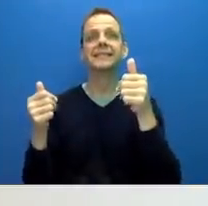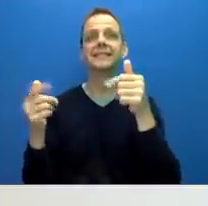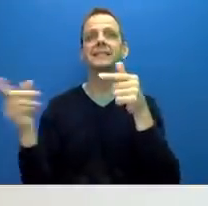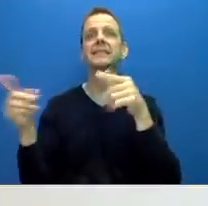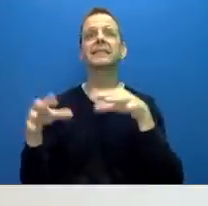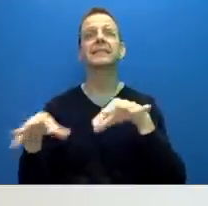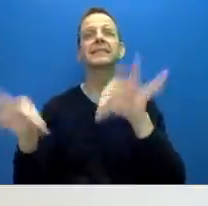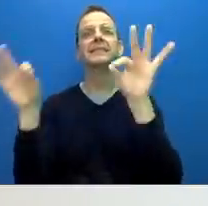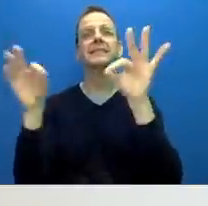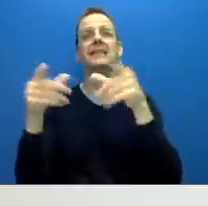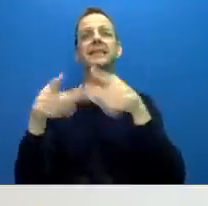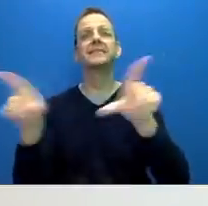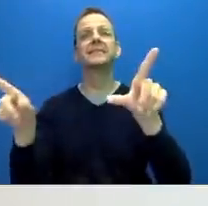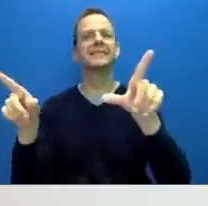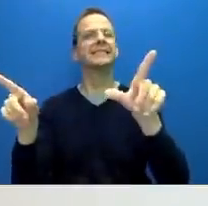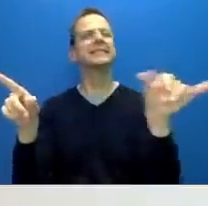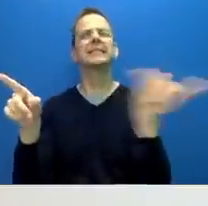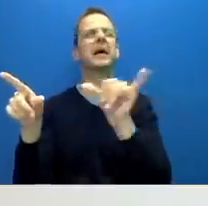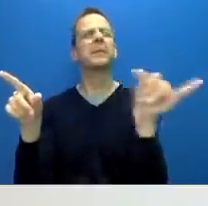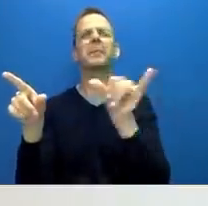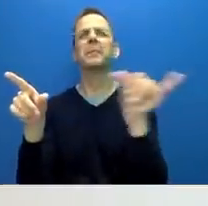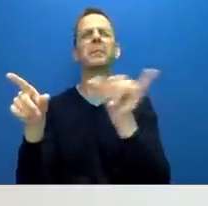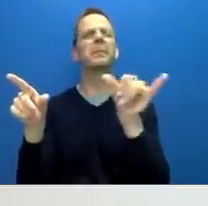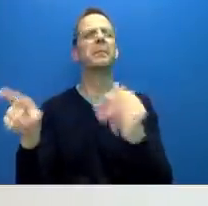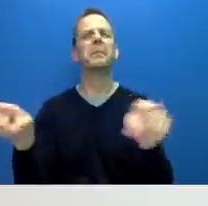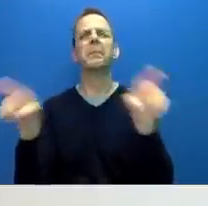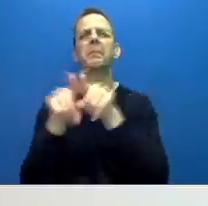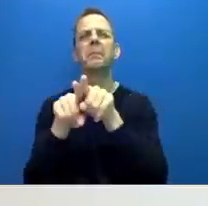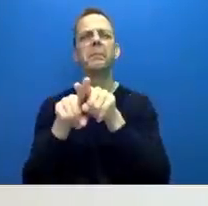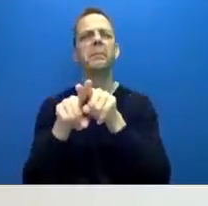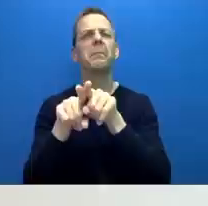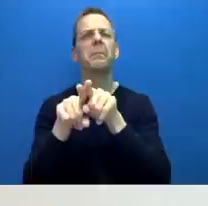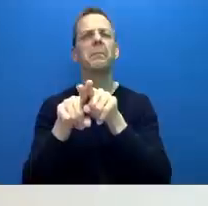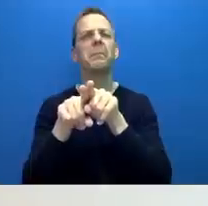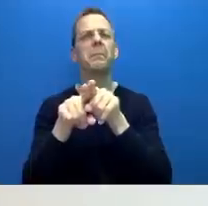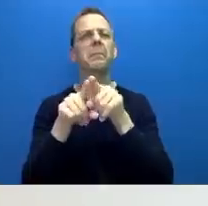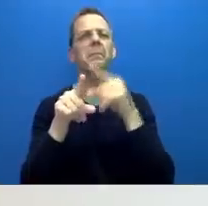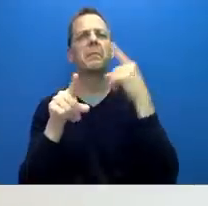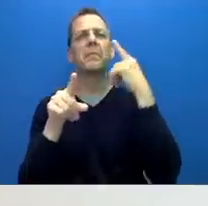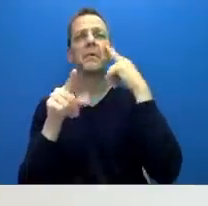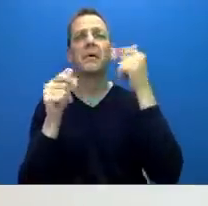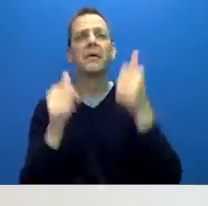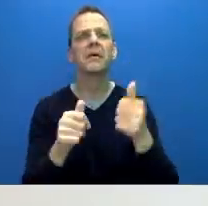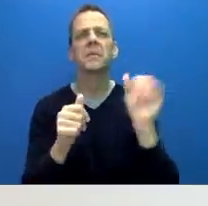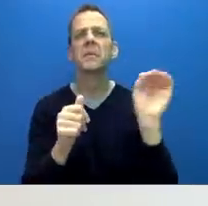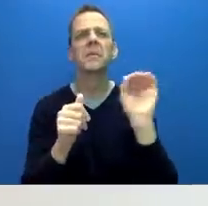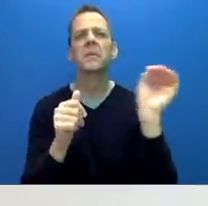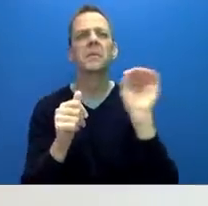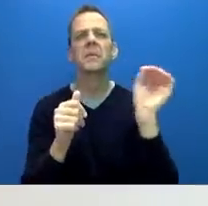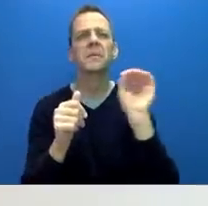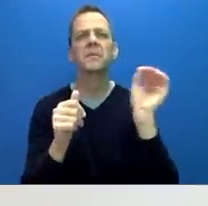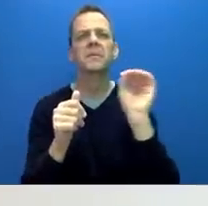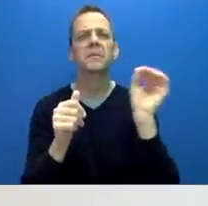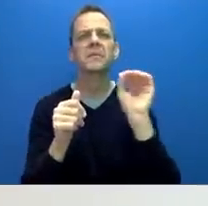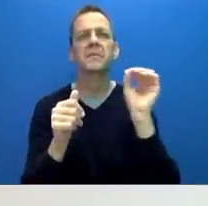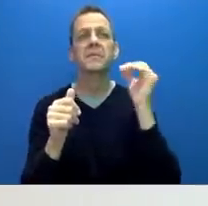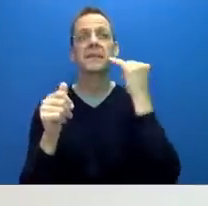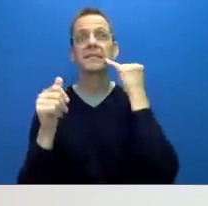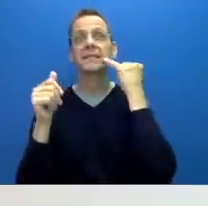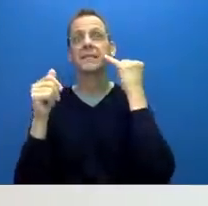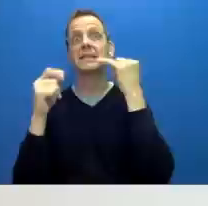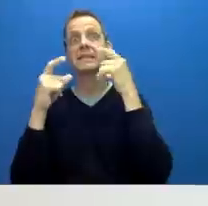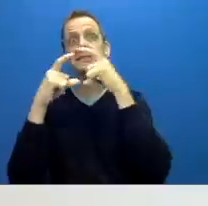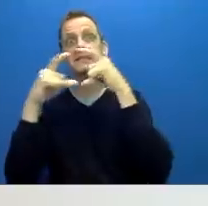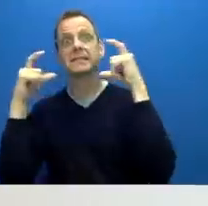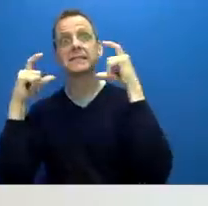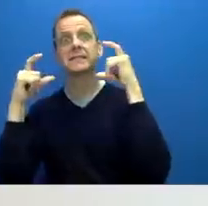know, when children are masked and when others are masked around them, they use other cues to learn. So they use gestures, they